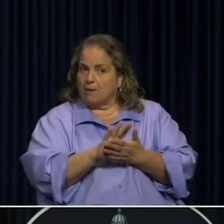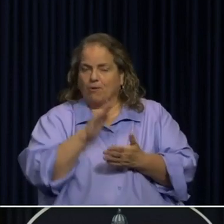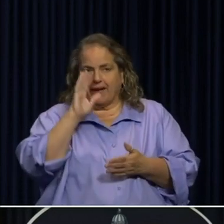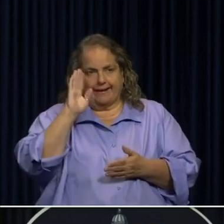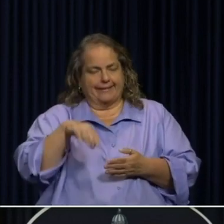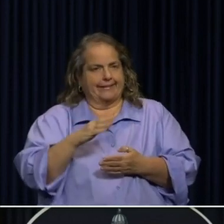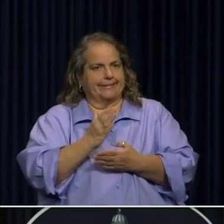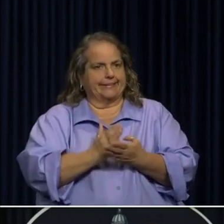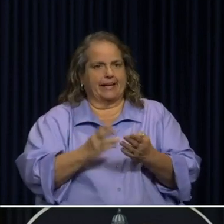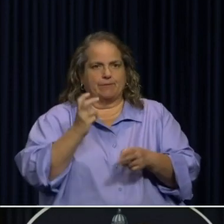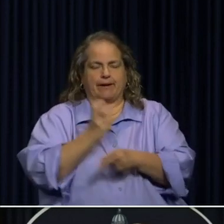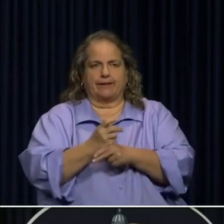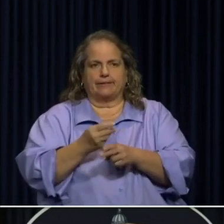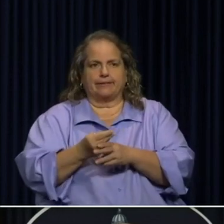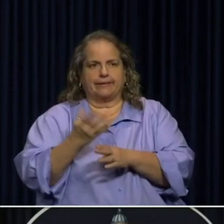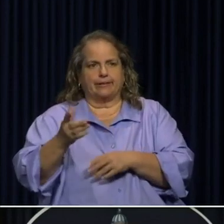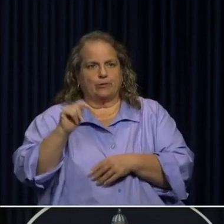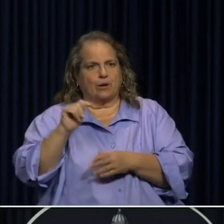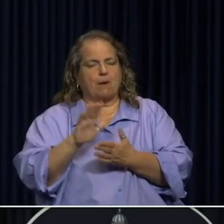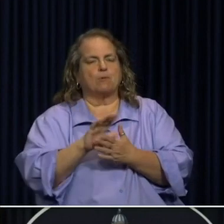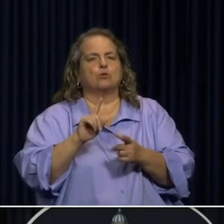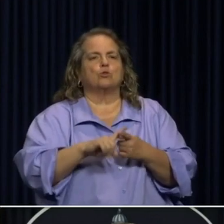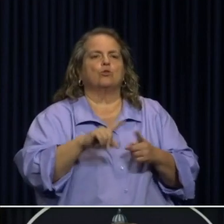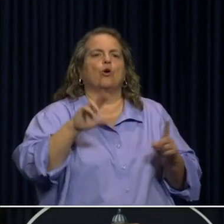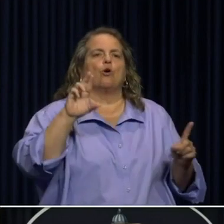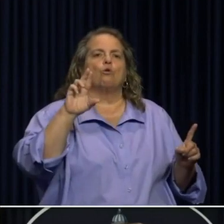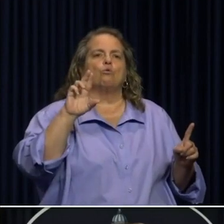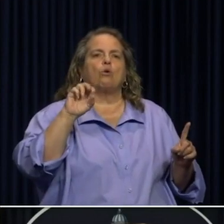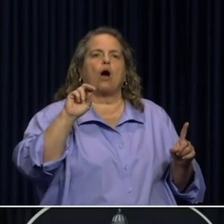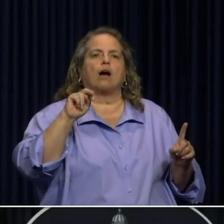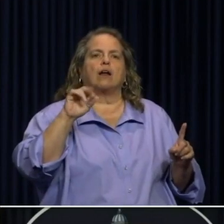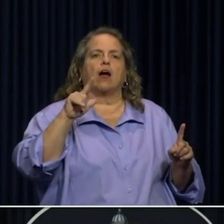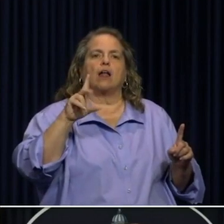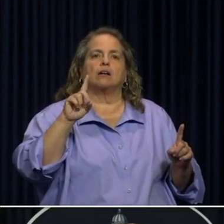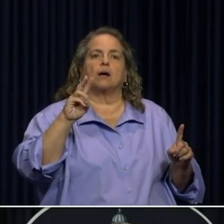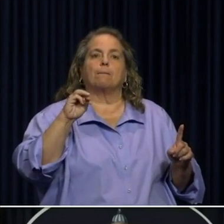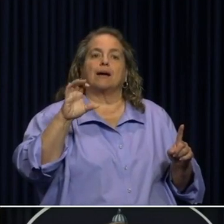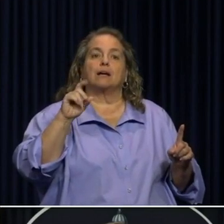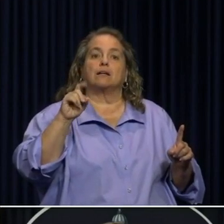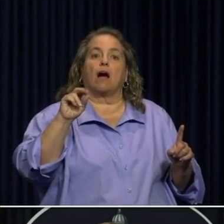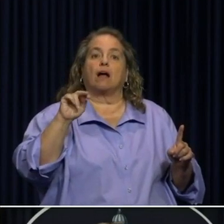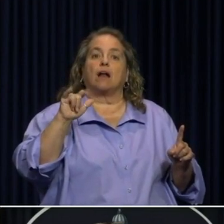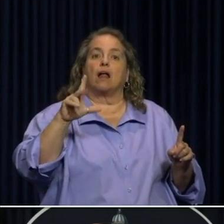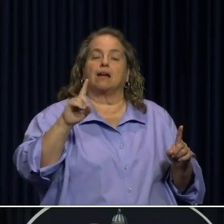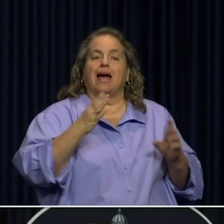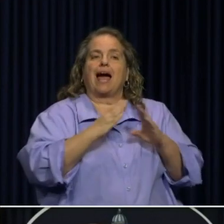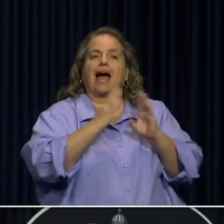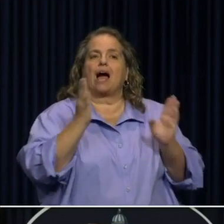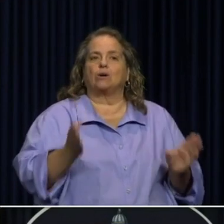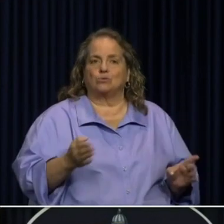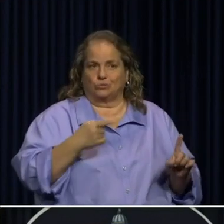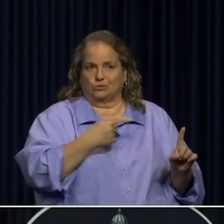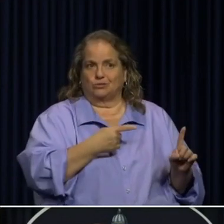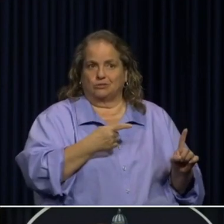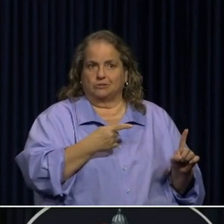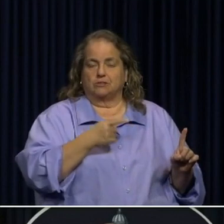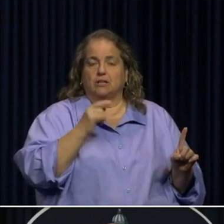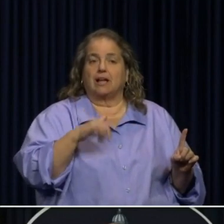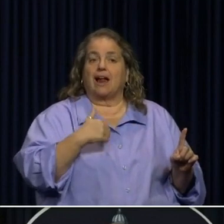some places, to Ronald McDonald's house. And the thing I love about this one, this is a facility that can't be open right